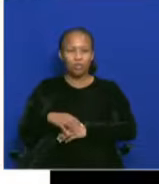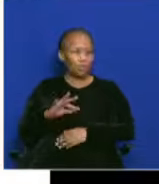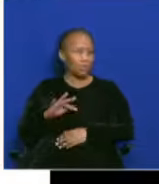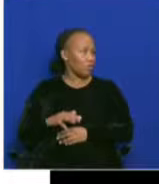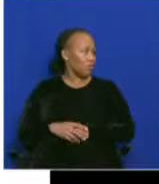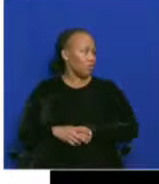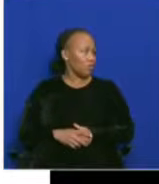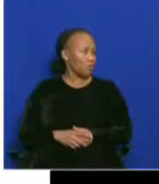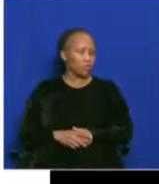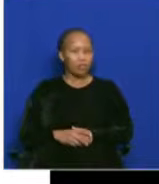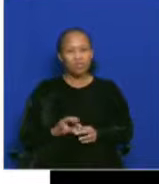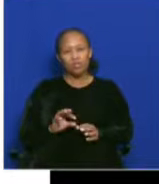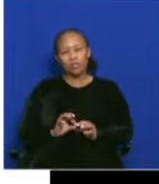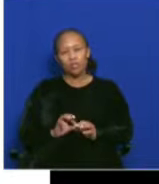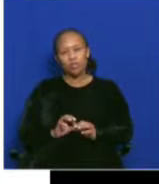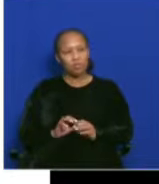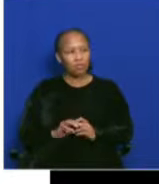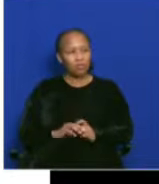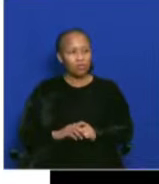fuck up with Bobby.